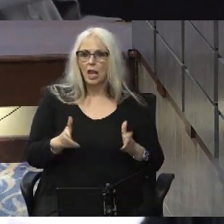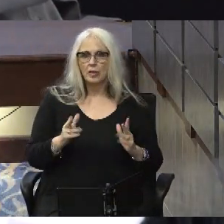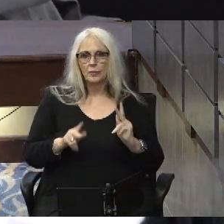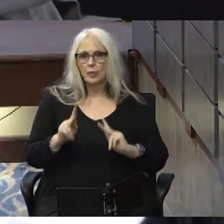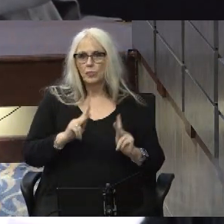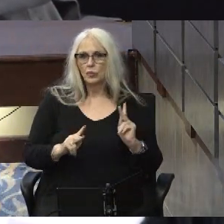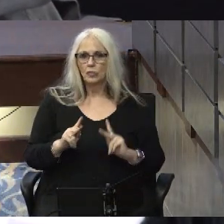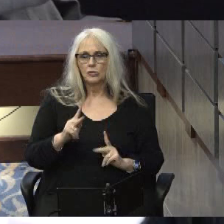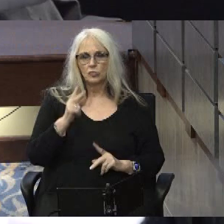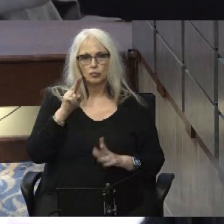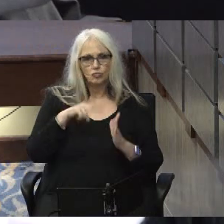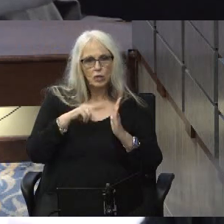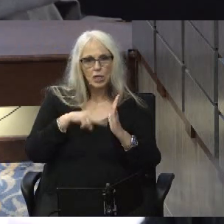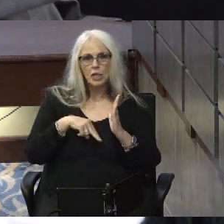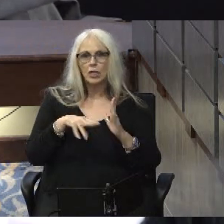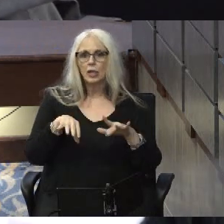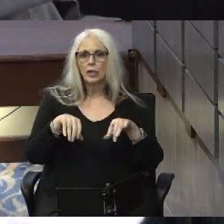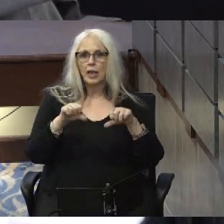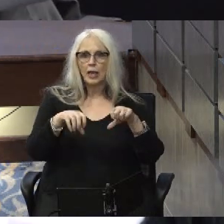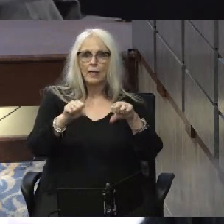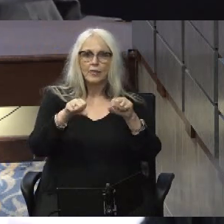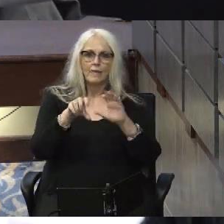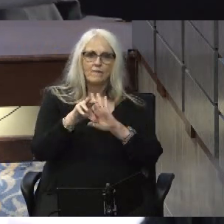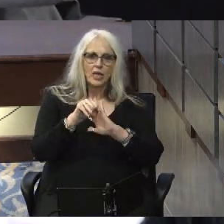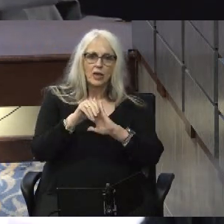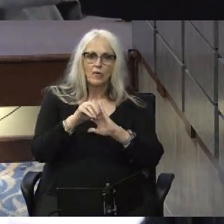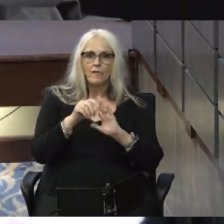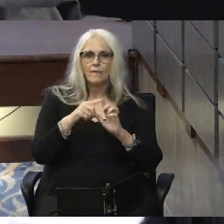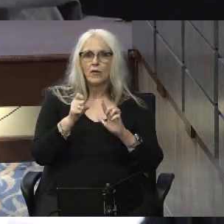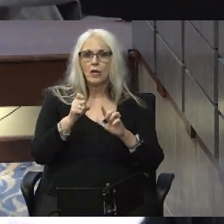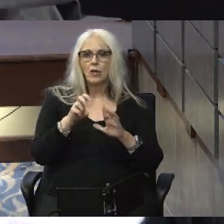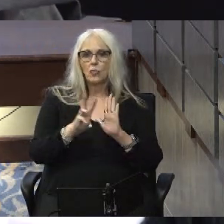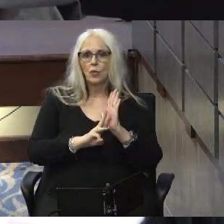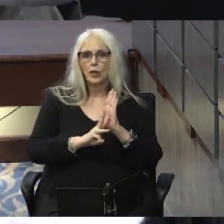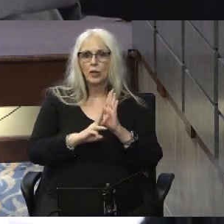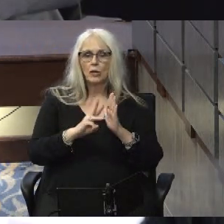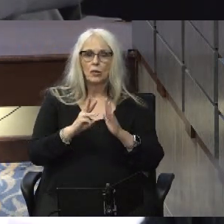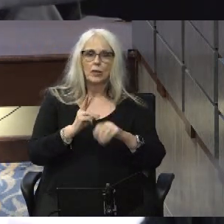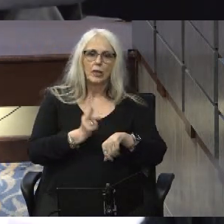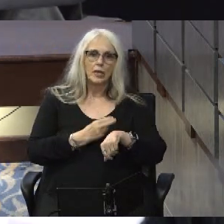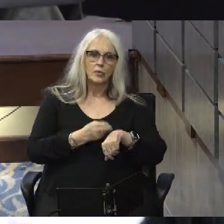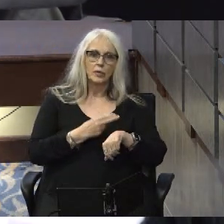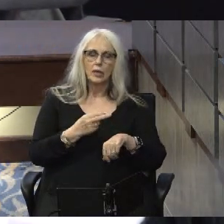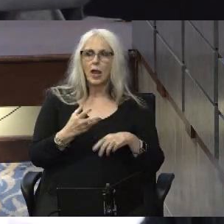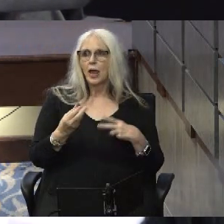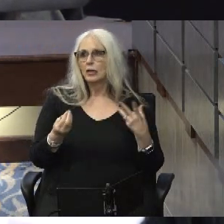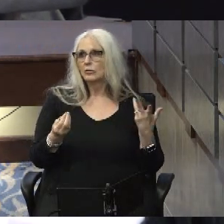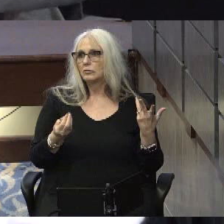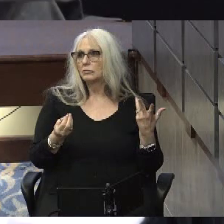access a video, for example, from the Waco History site. All of that is the intent here. So